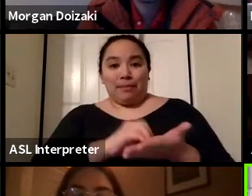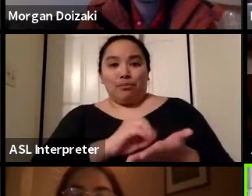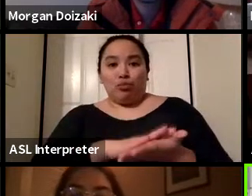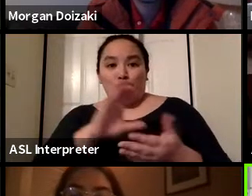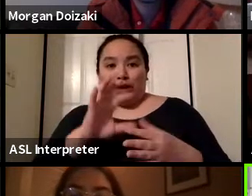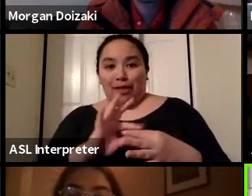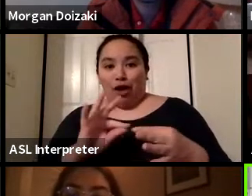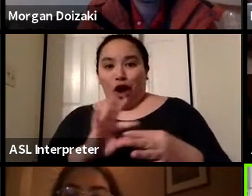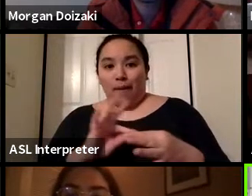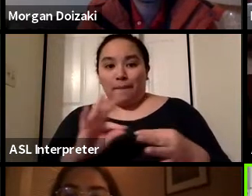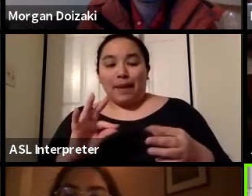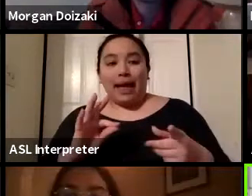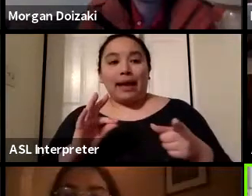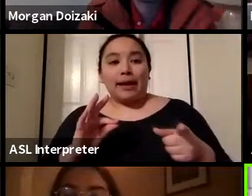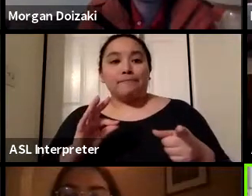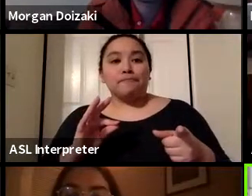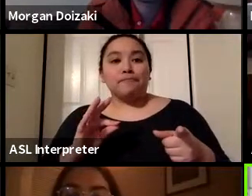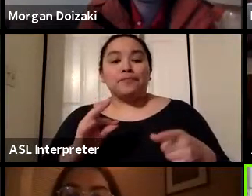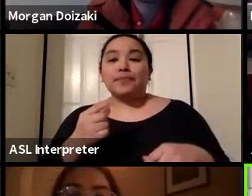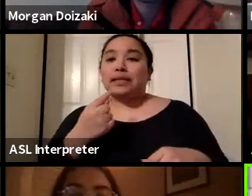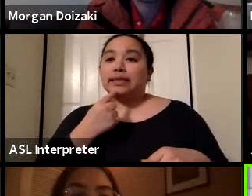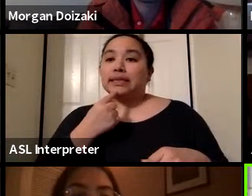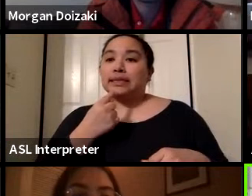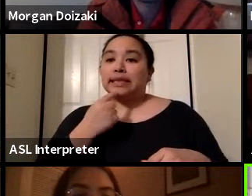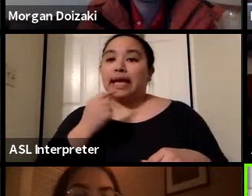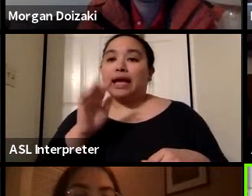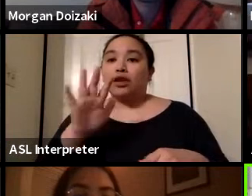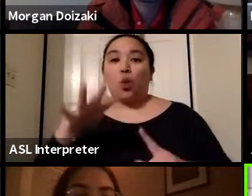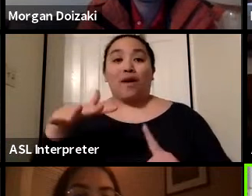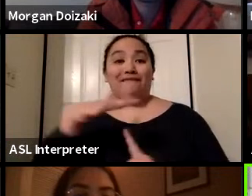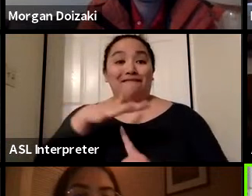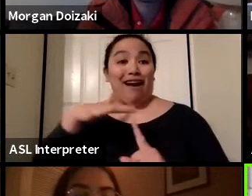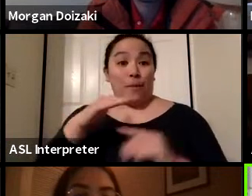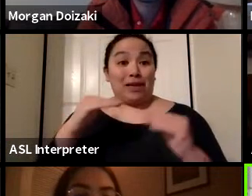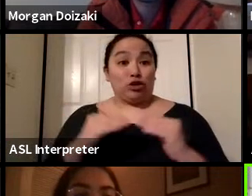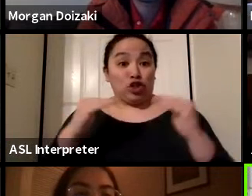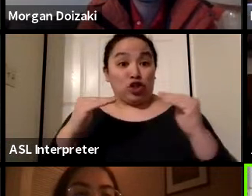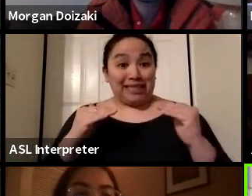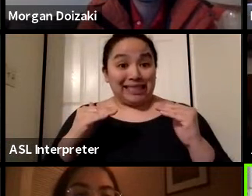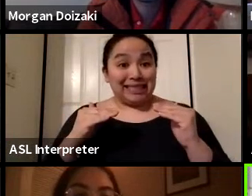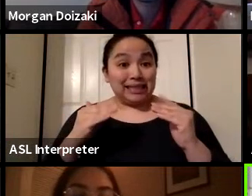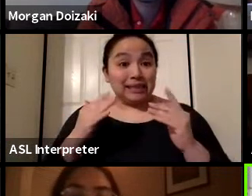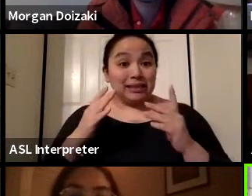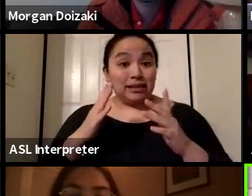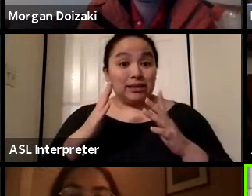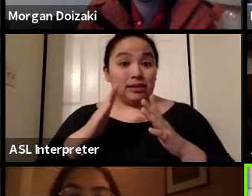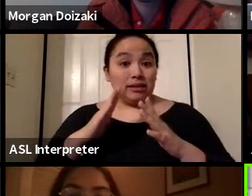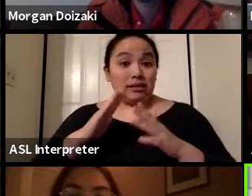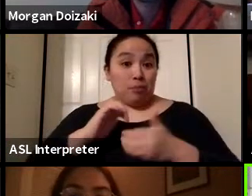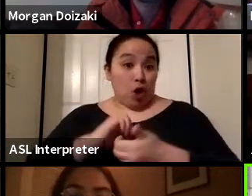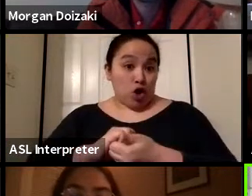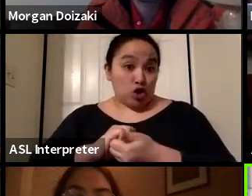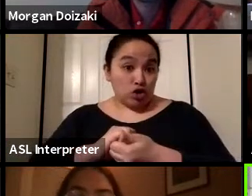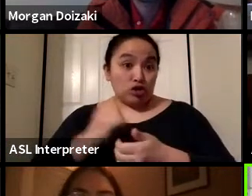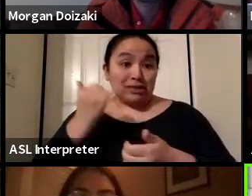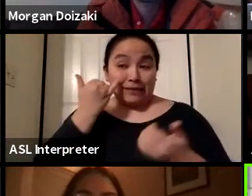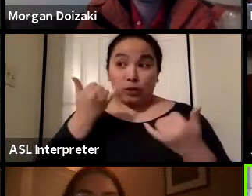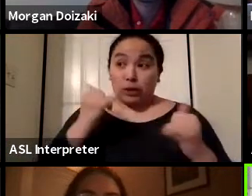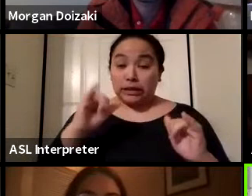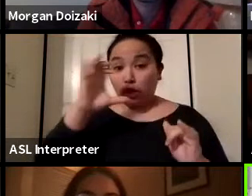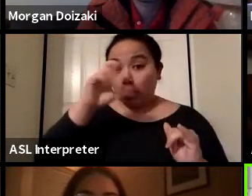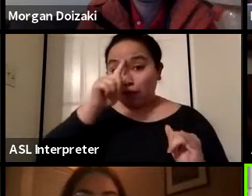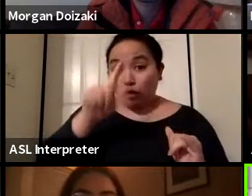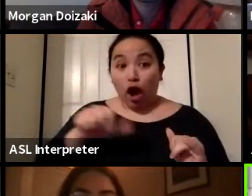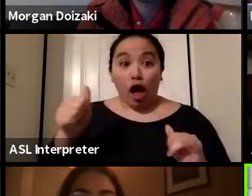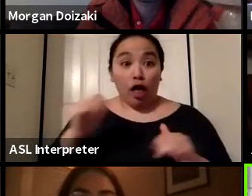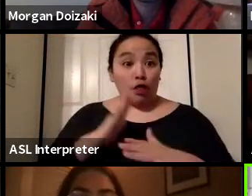on Facebook Live is that your environmental justice partners, if you are still looking for other partners, I